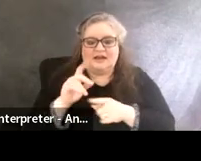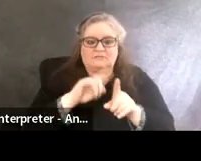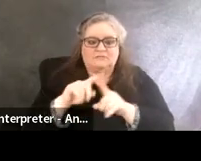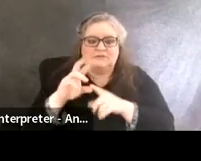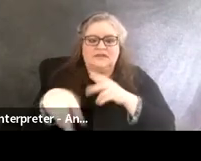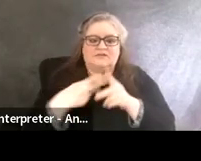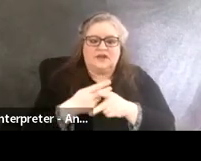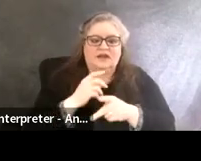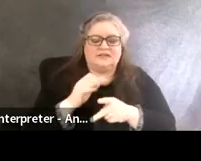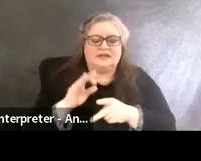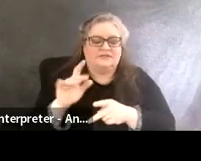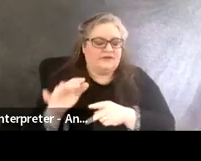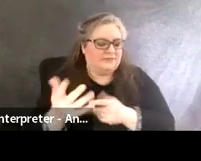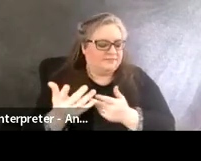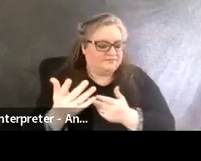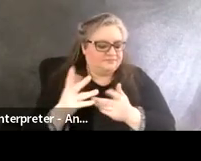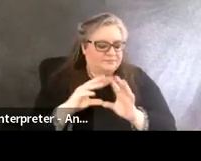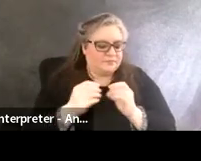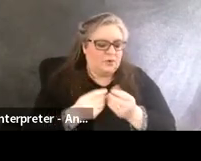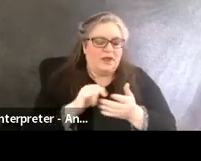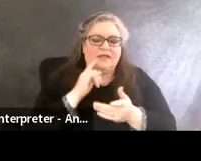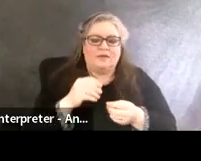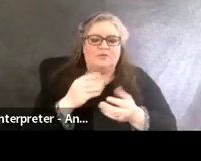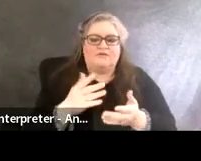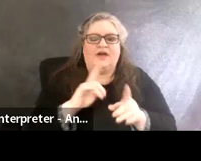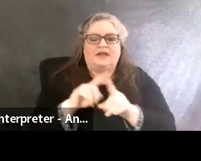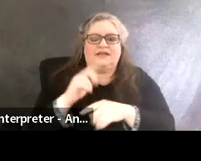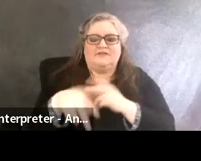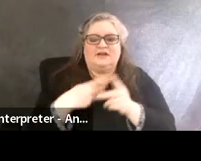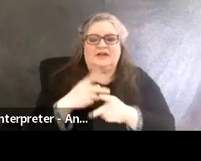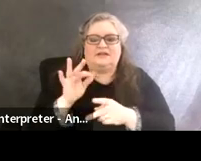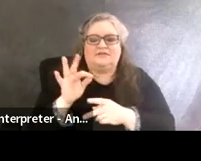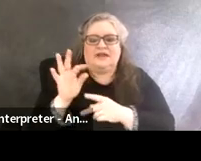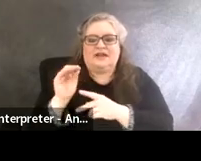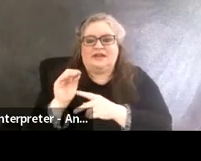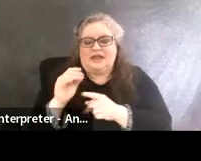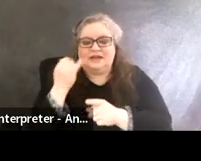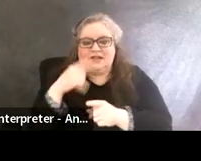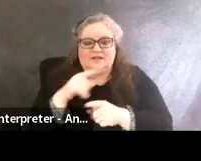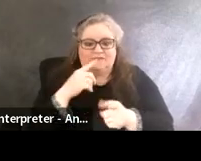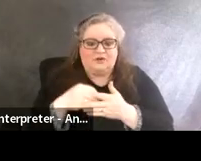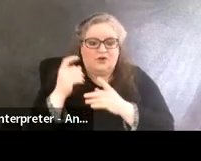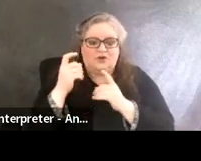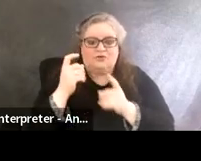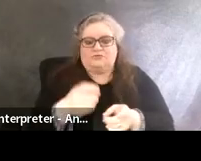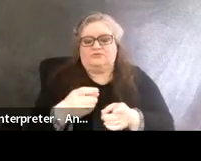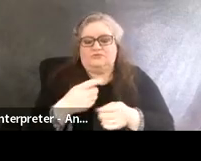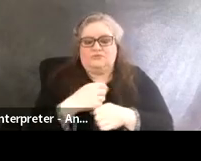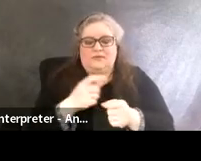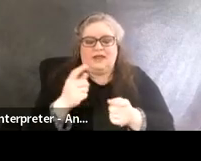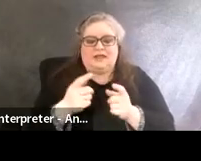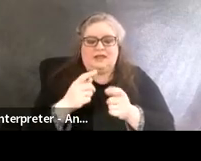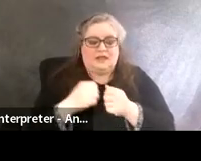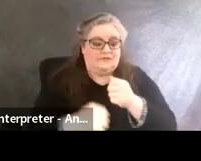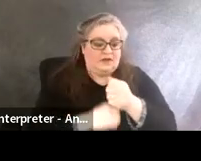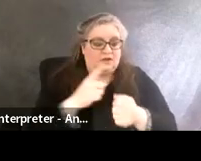kinds of organizations that provide different types of 990s. If you're a grant making foundation, you have a different 990.